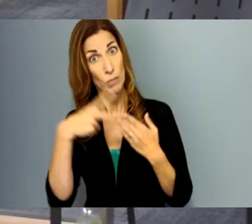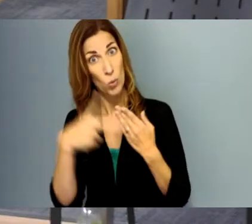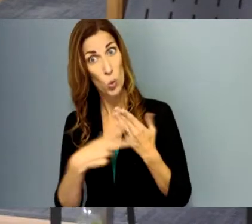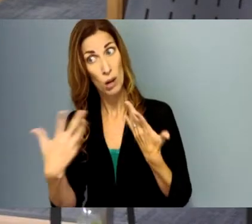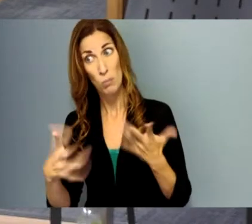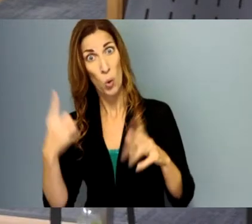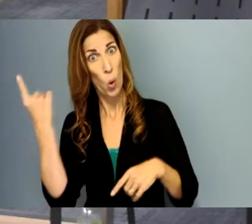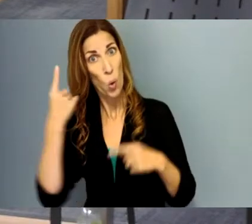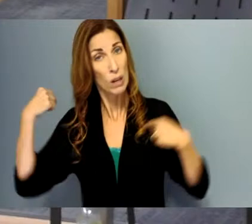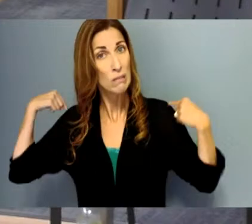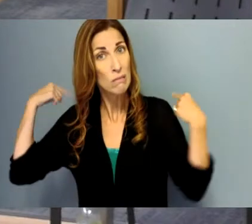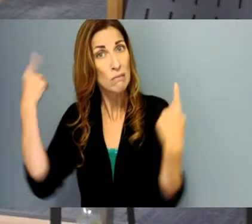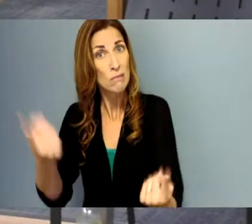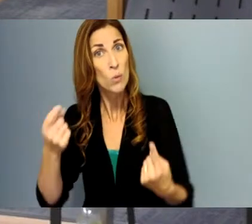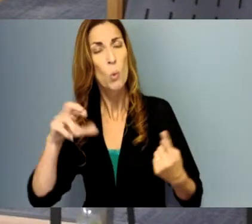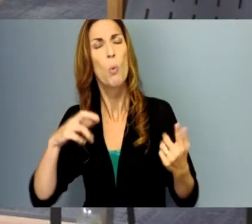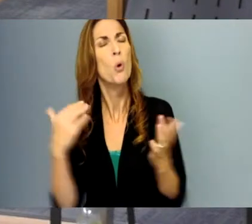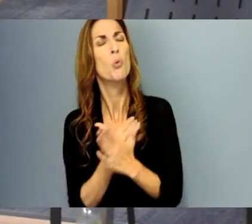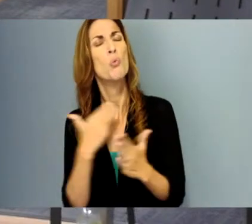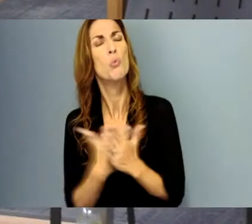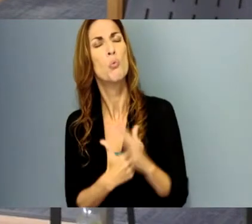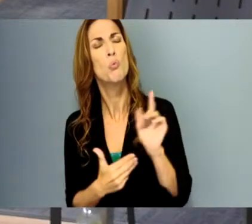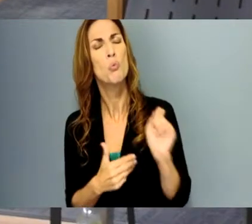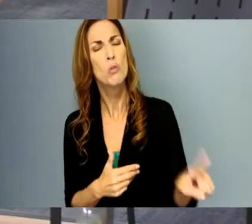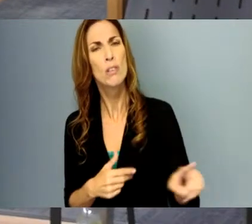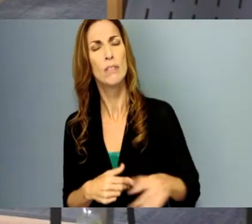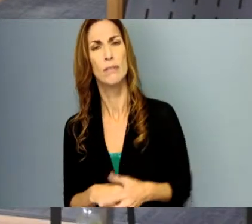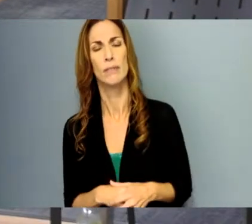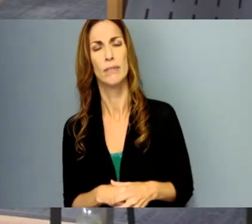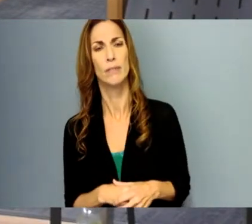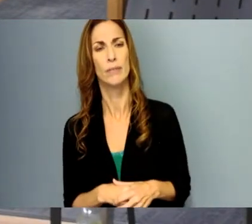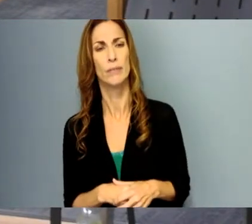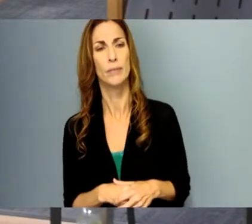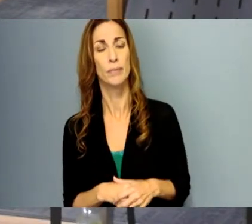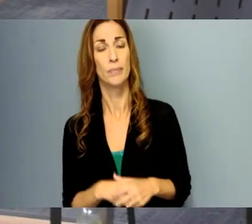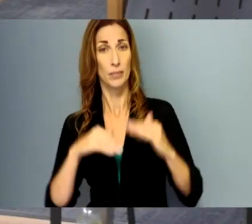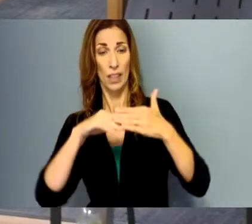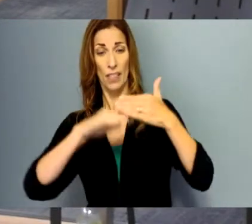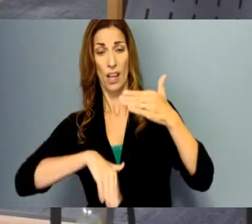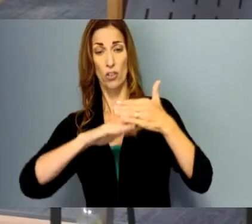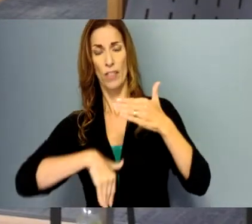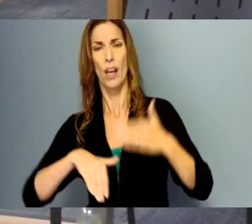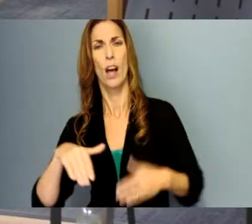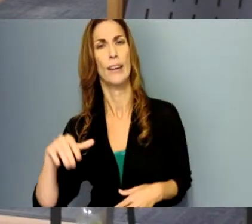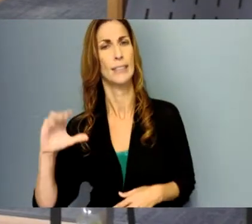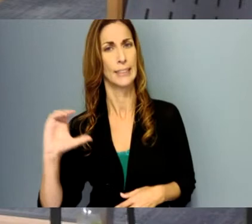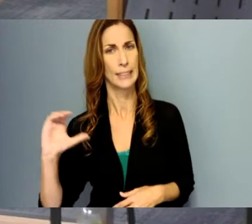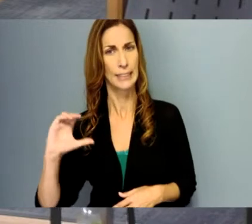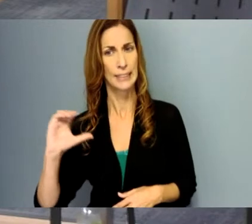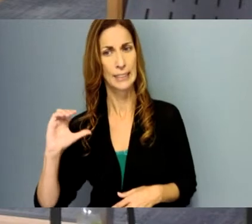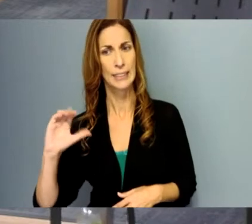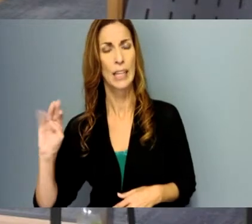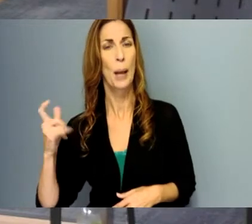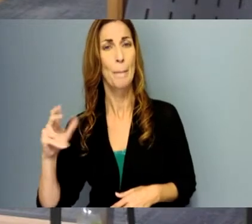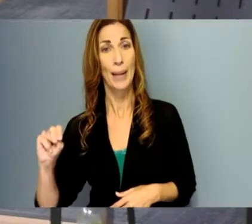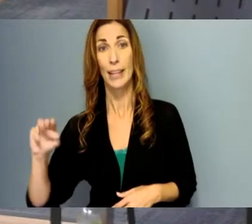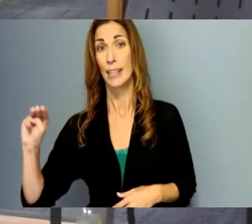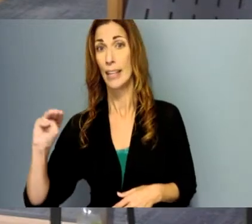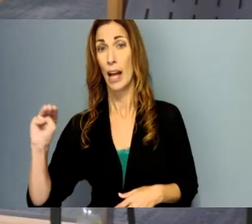just always been going on, or is this something new? And then underneath that, number C, Megan M.